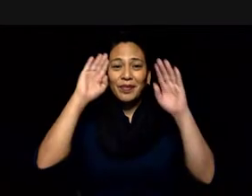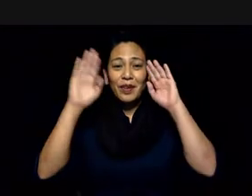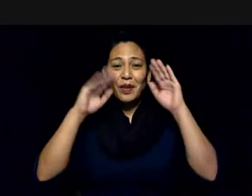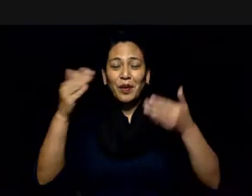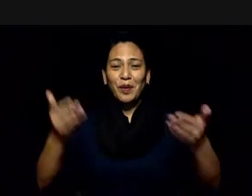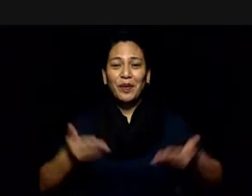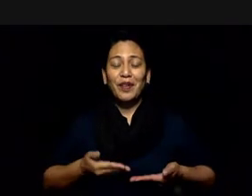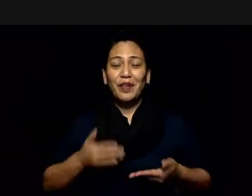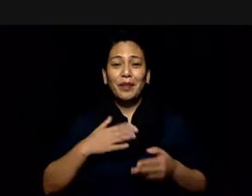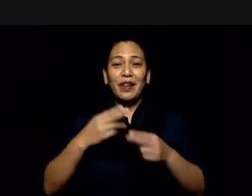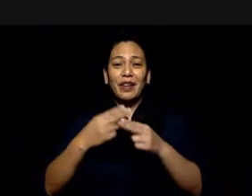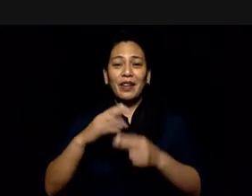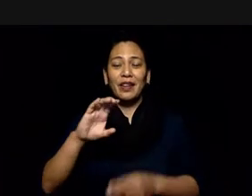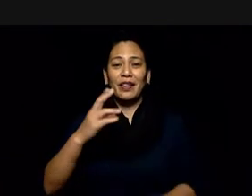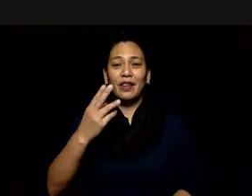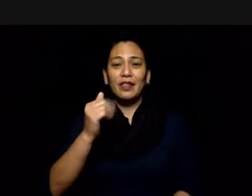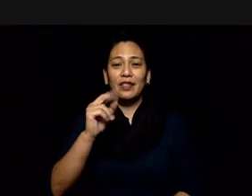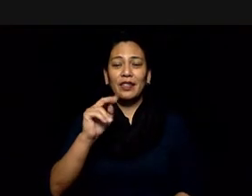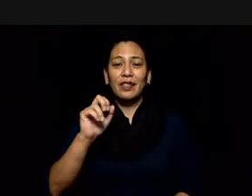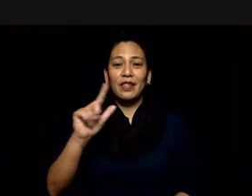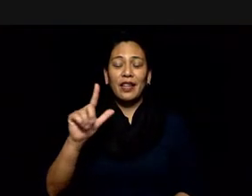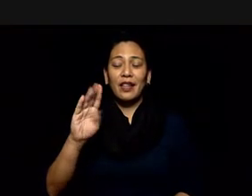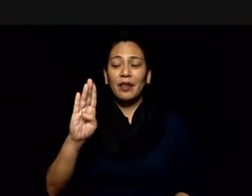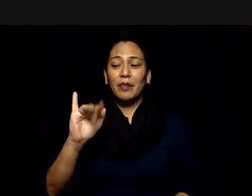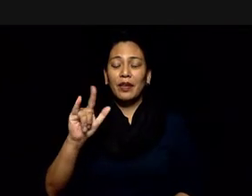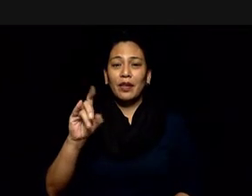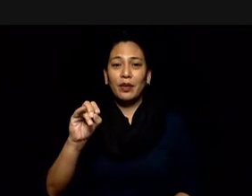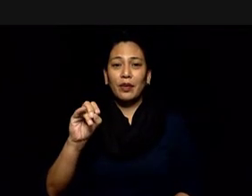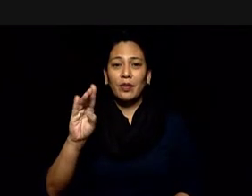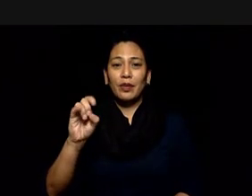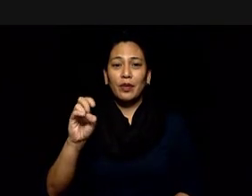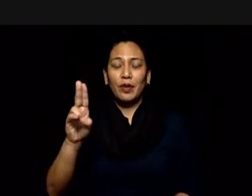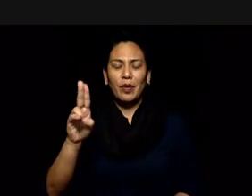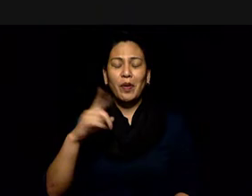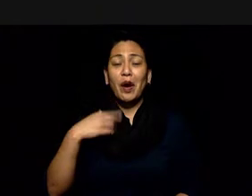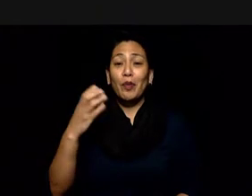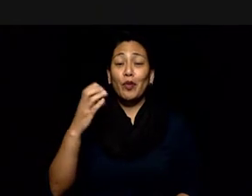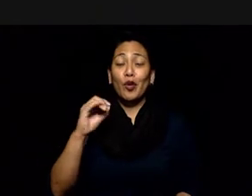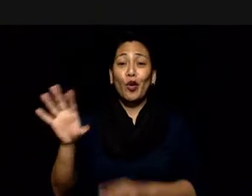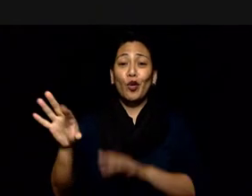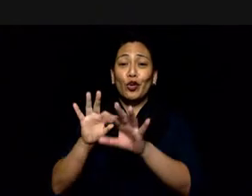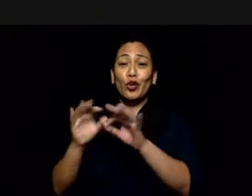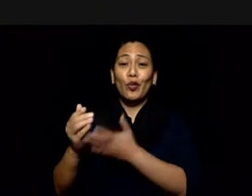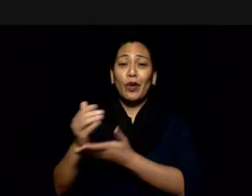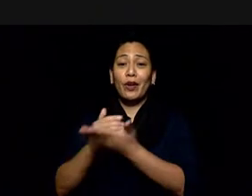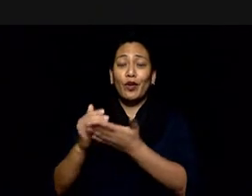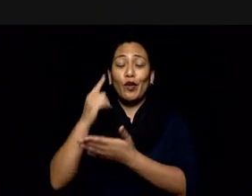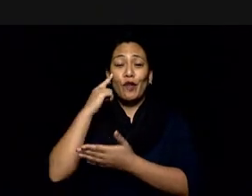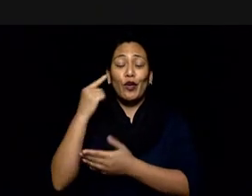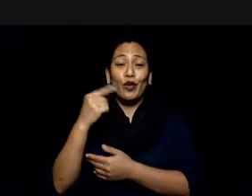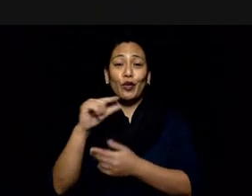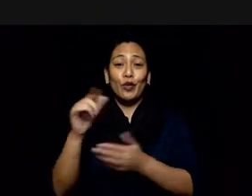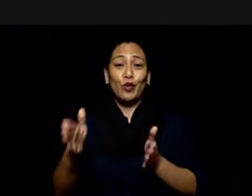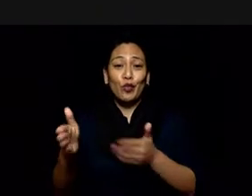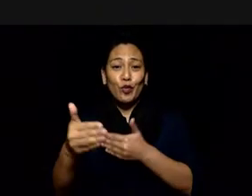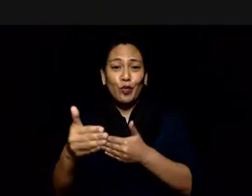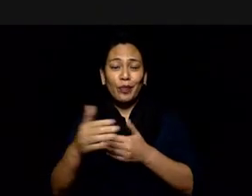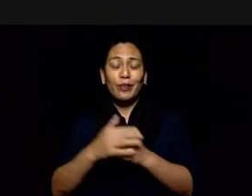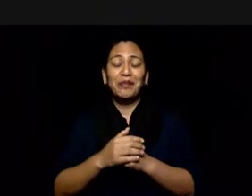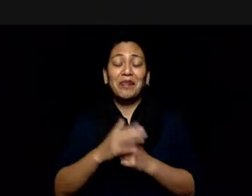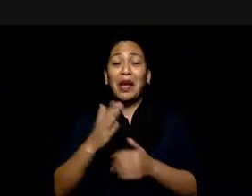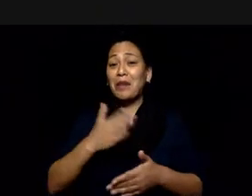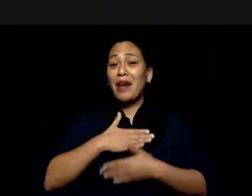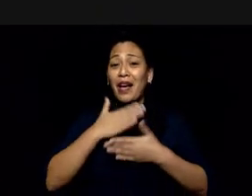Hello and welcome. My name is Chantal Bilodeau. I am the co-curator for the Green Rooms, and I'm very happy